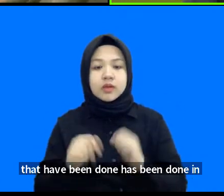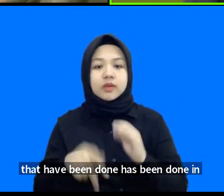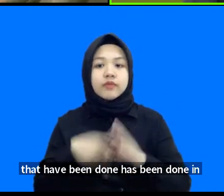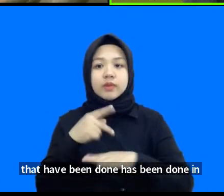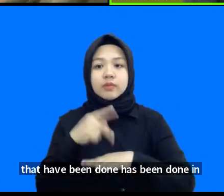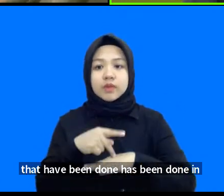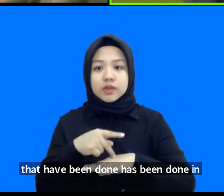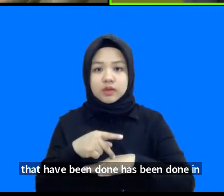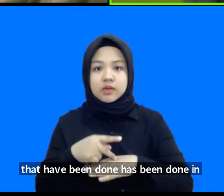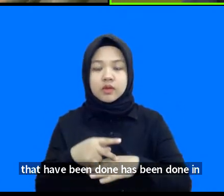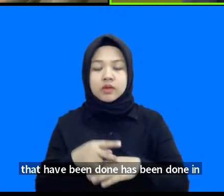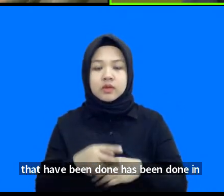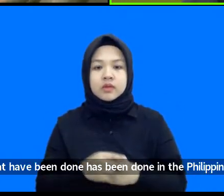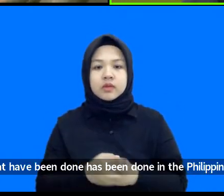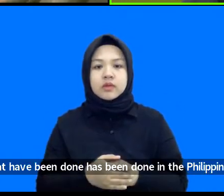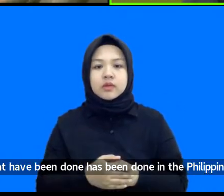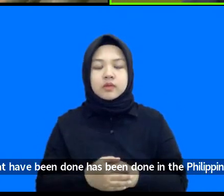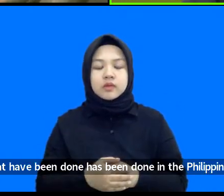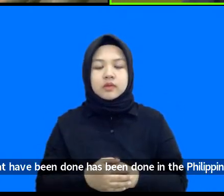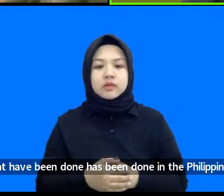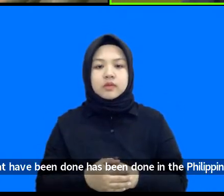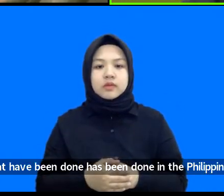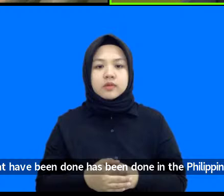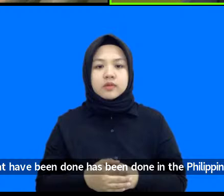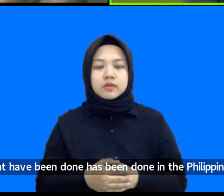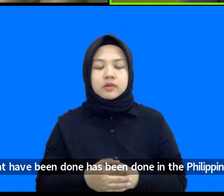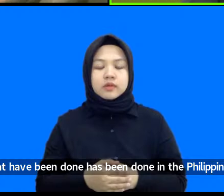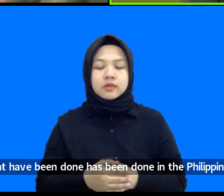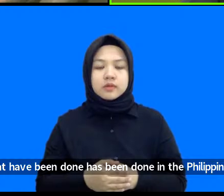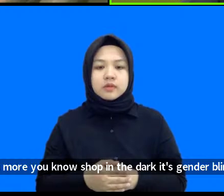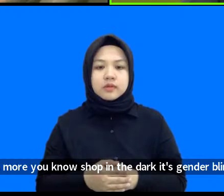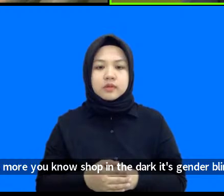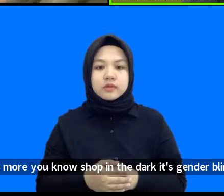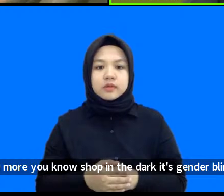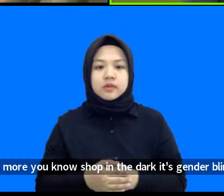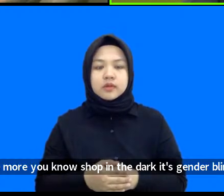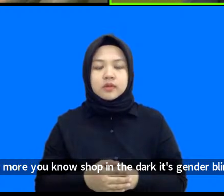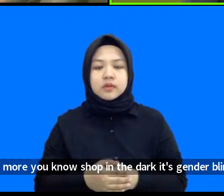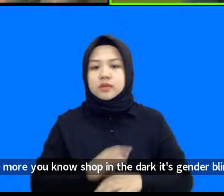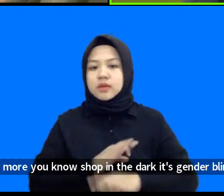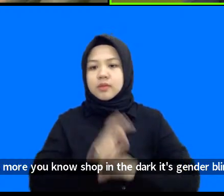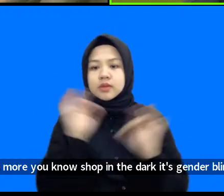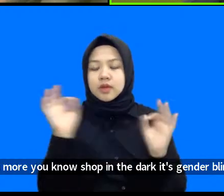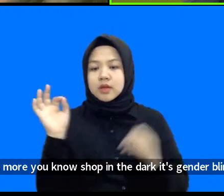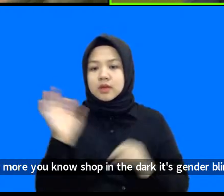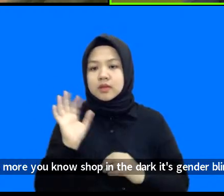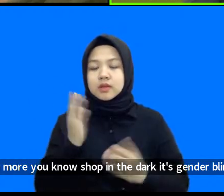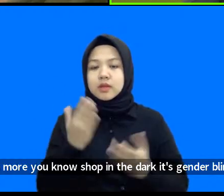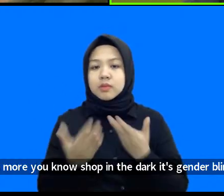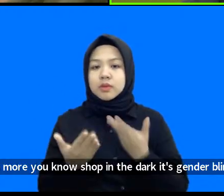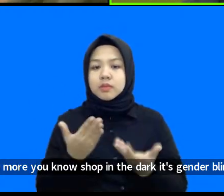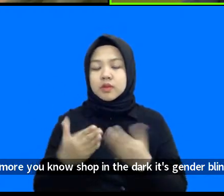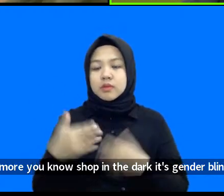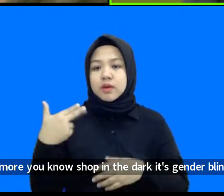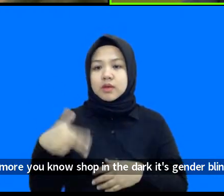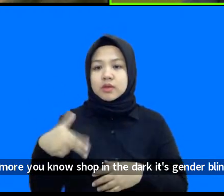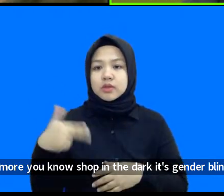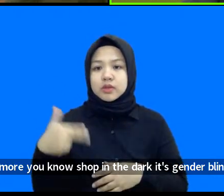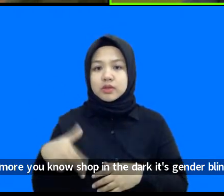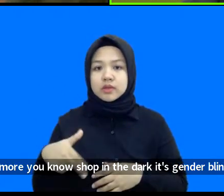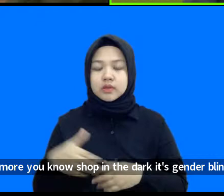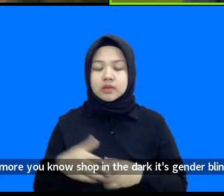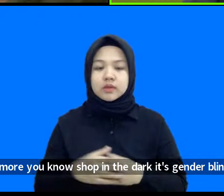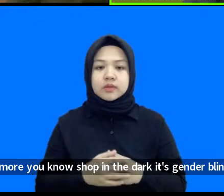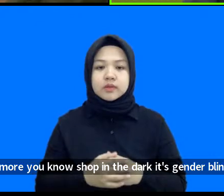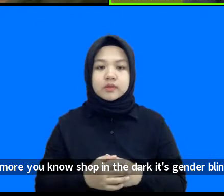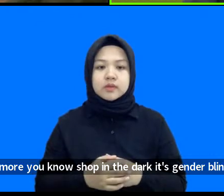more shot in the dark. It's gender blind. It doesn't really take into consideration the